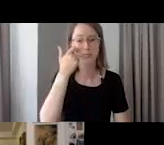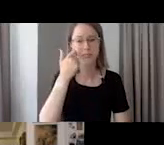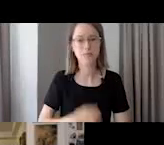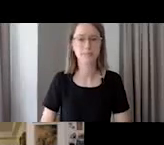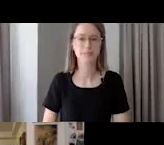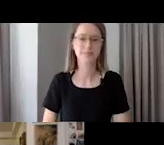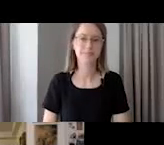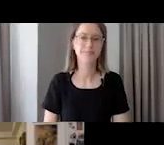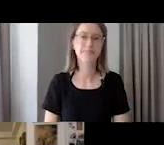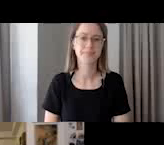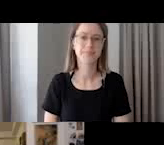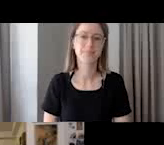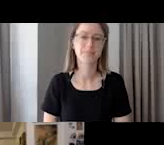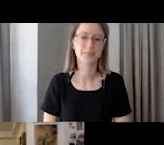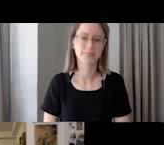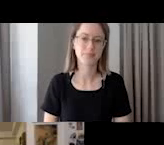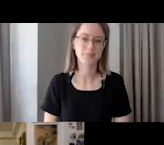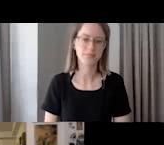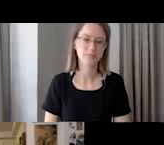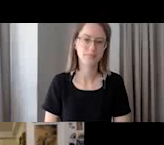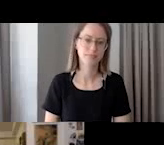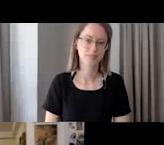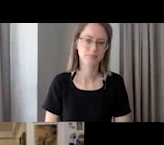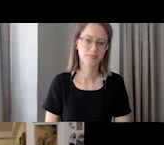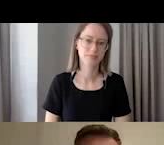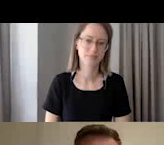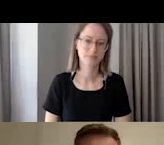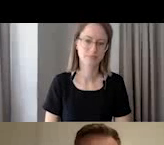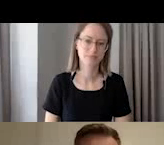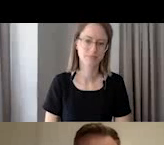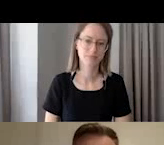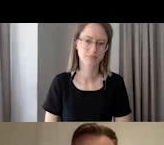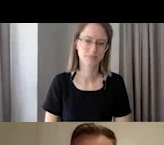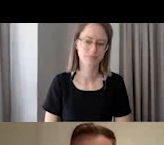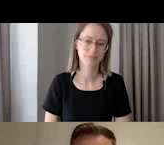Thank you. Go ahead, Jared. I can see your hands up.